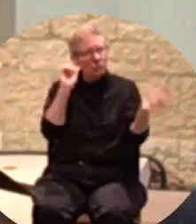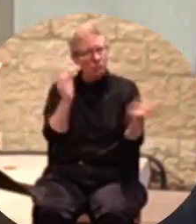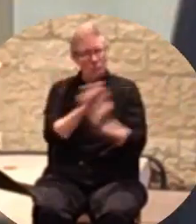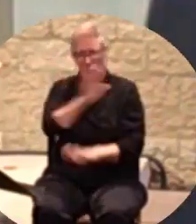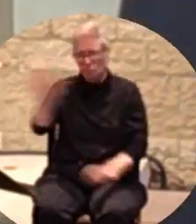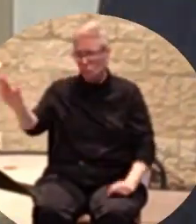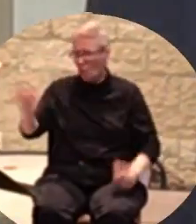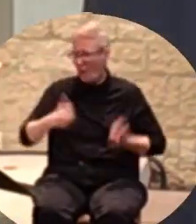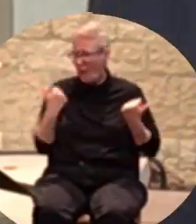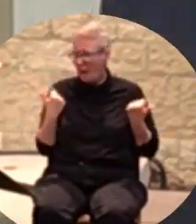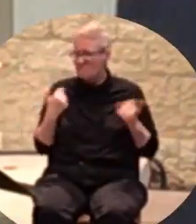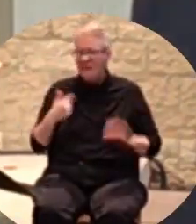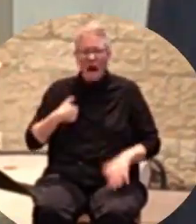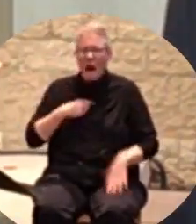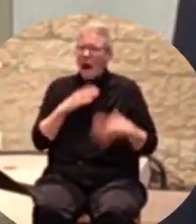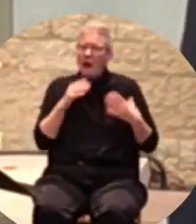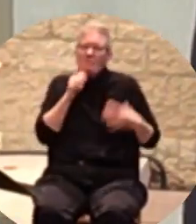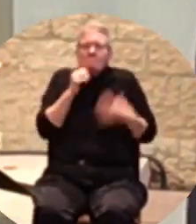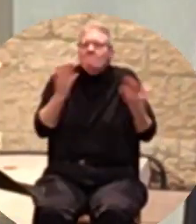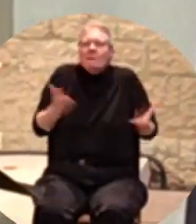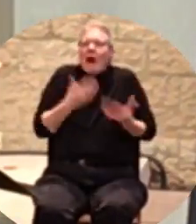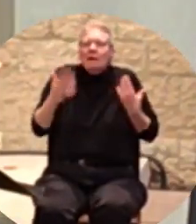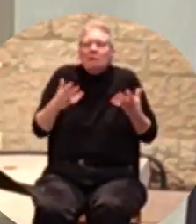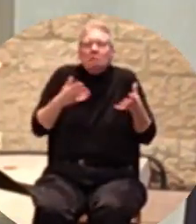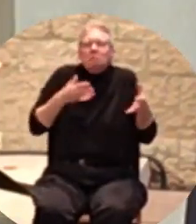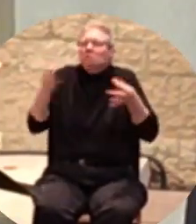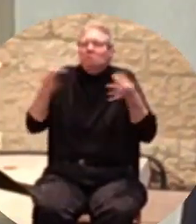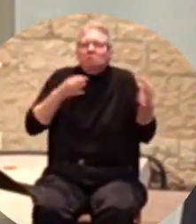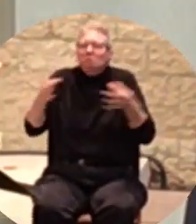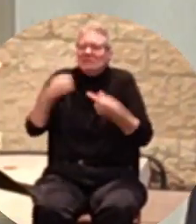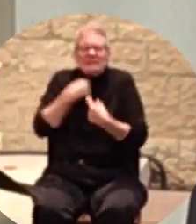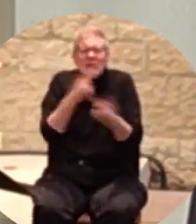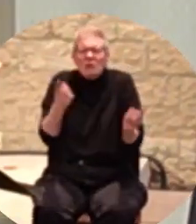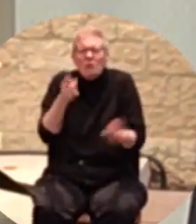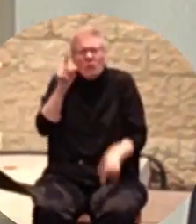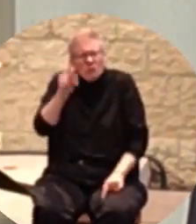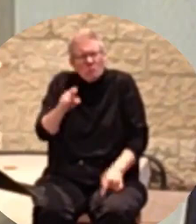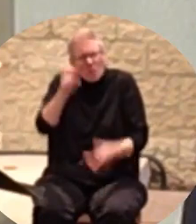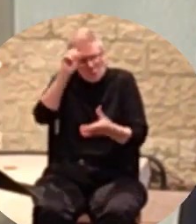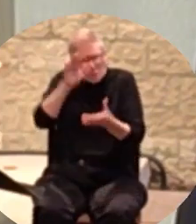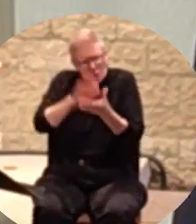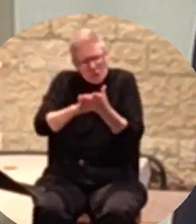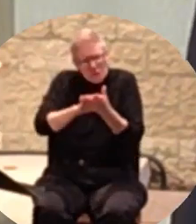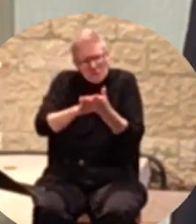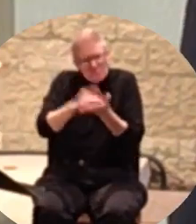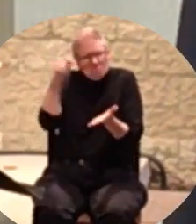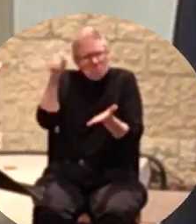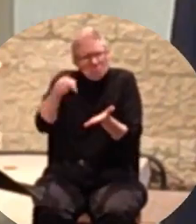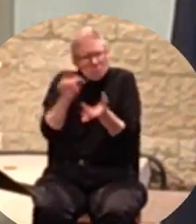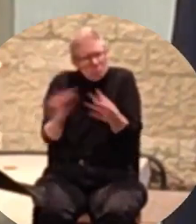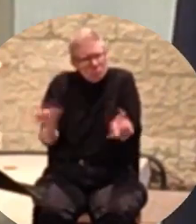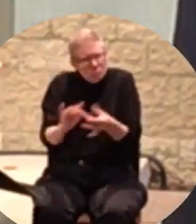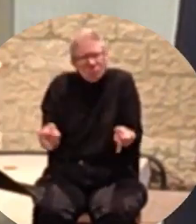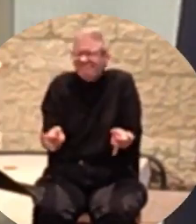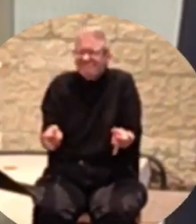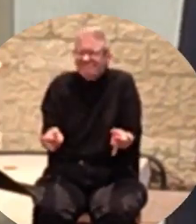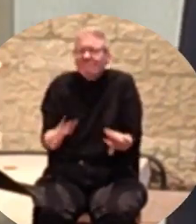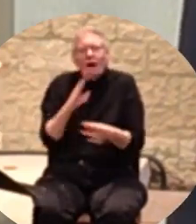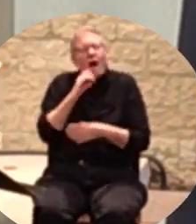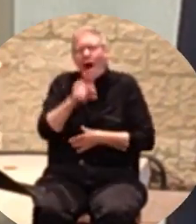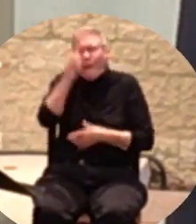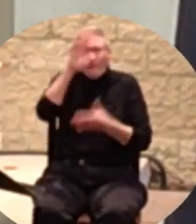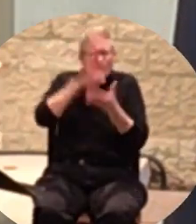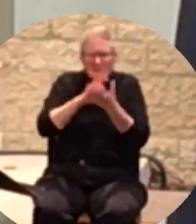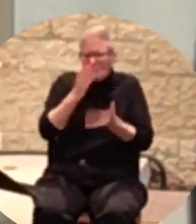you what to believe about the resurrection. I don't necessarily believe that it's about the resuscitation of bodies